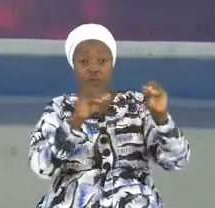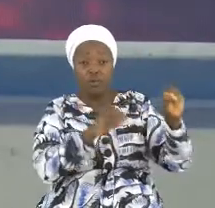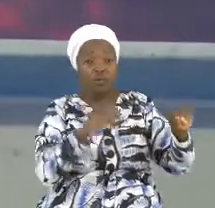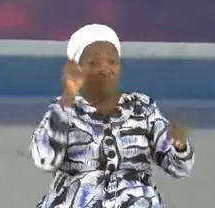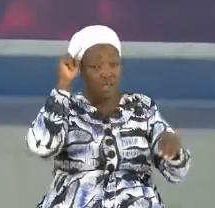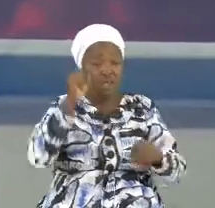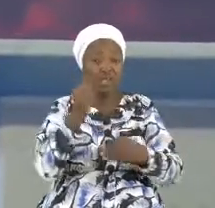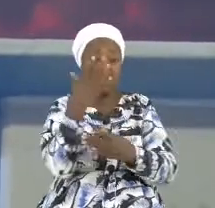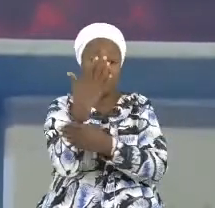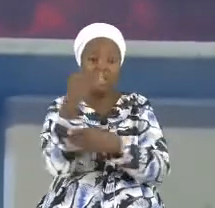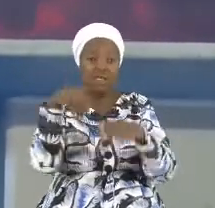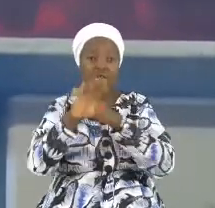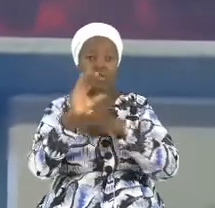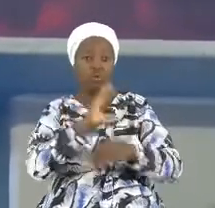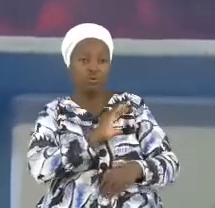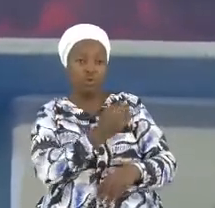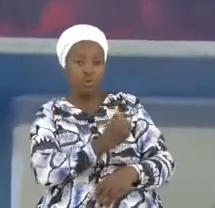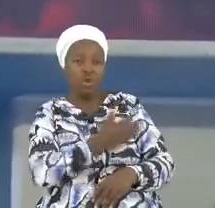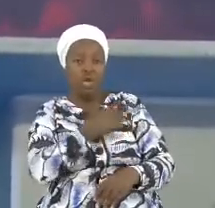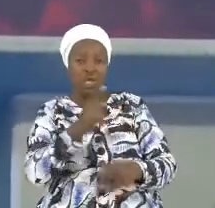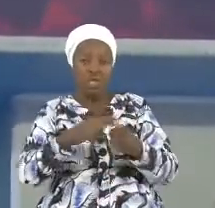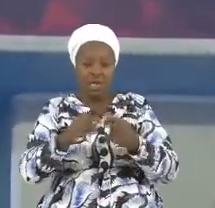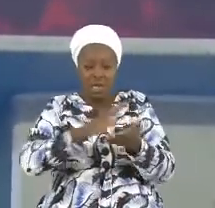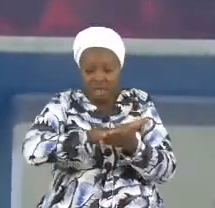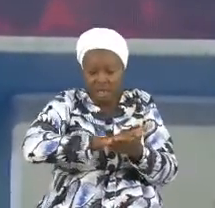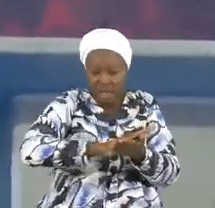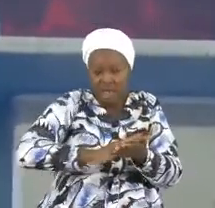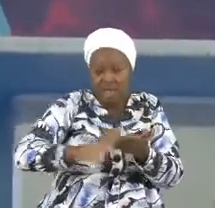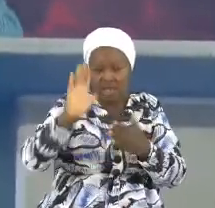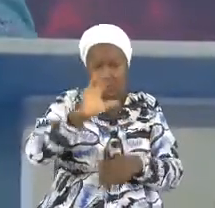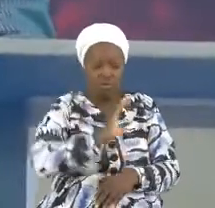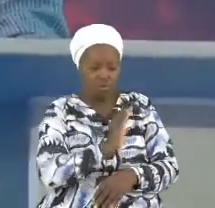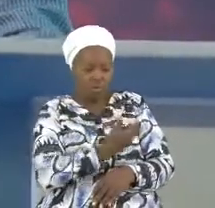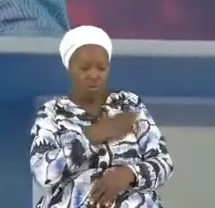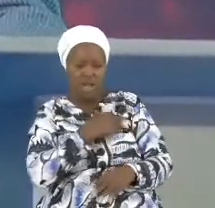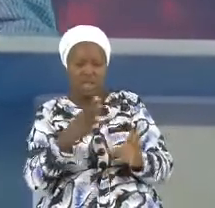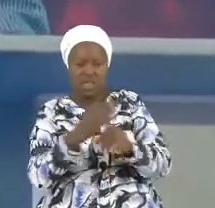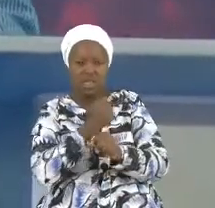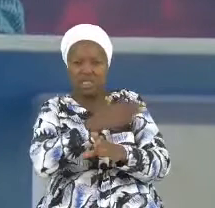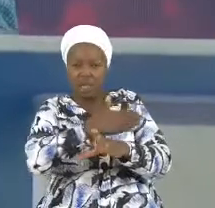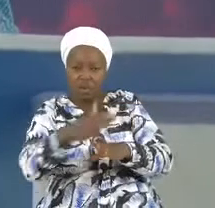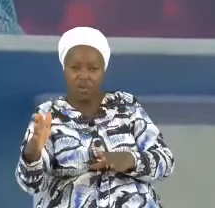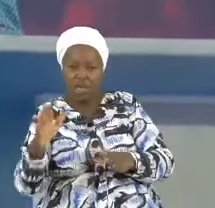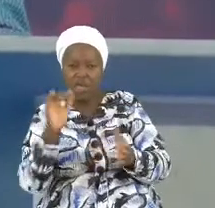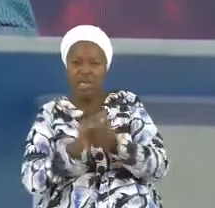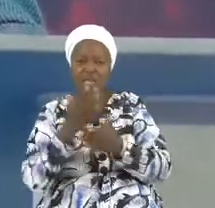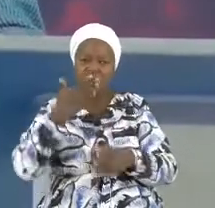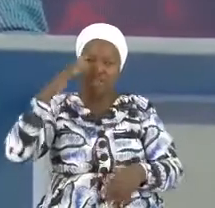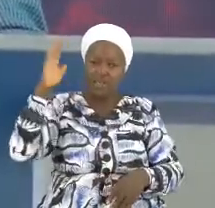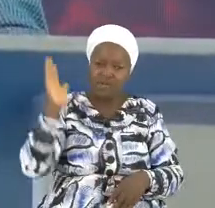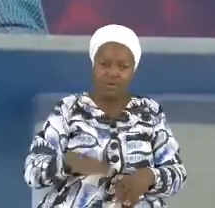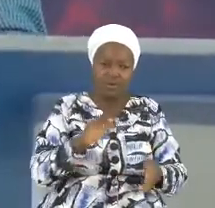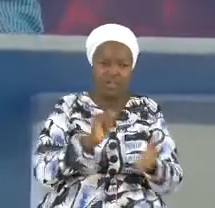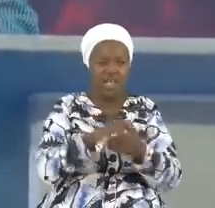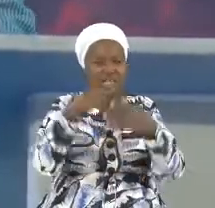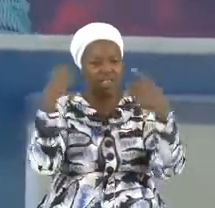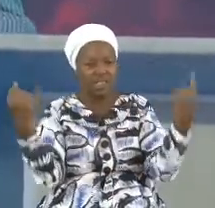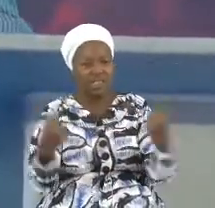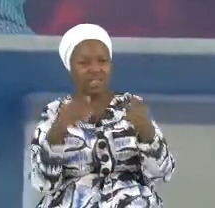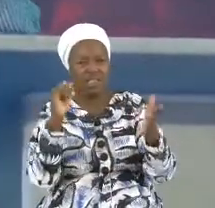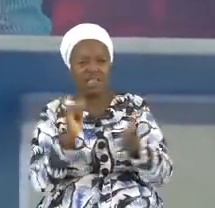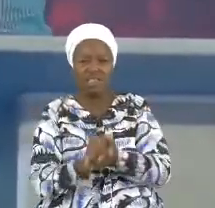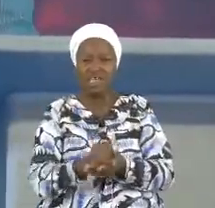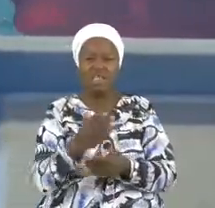he cleanses your soul. He takes away that evil, that sin, that transgression,